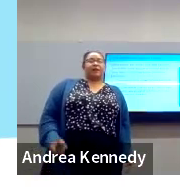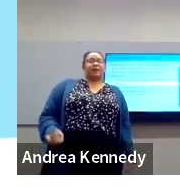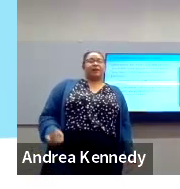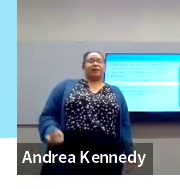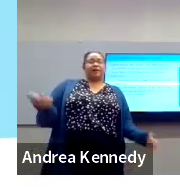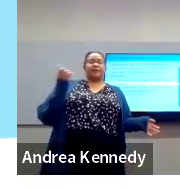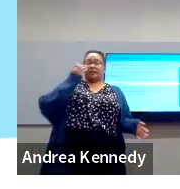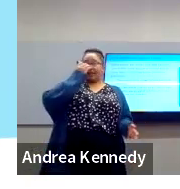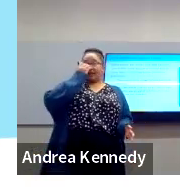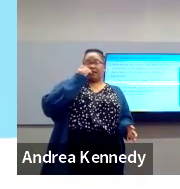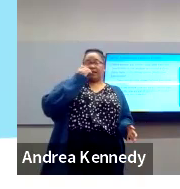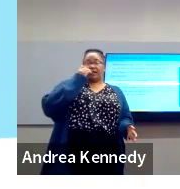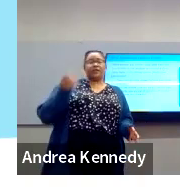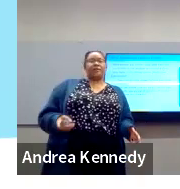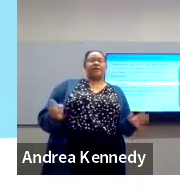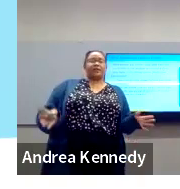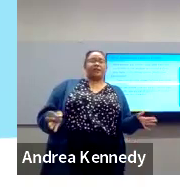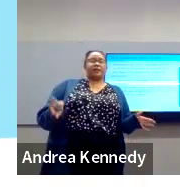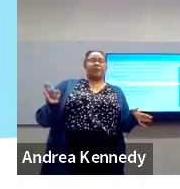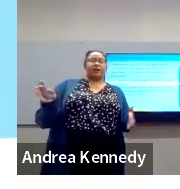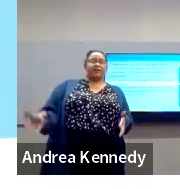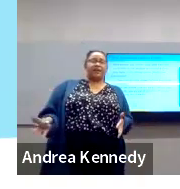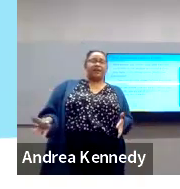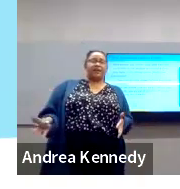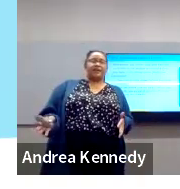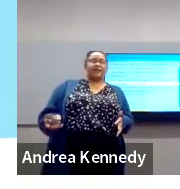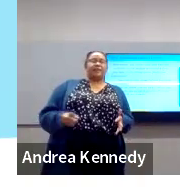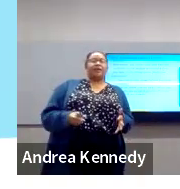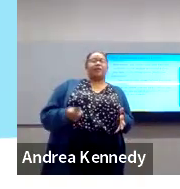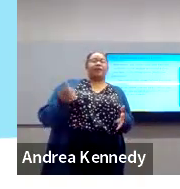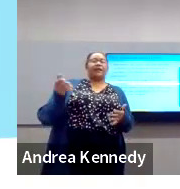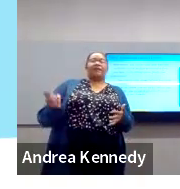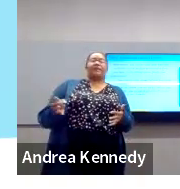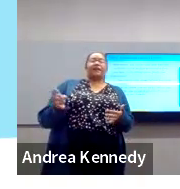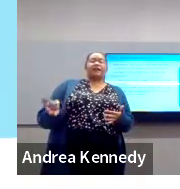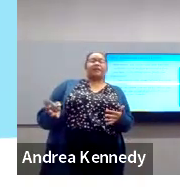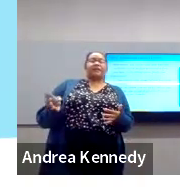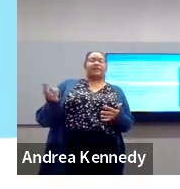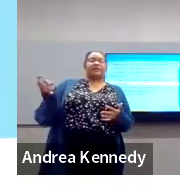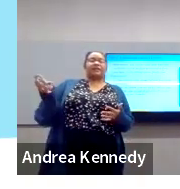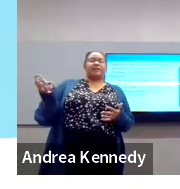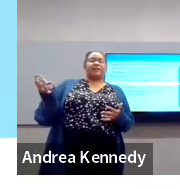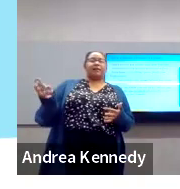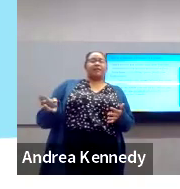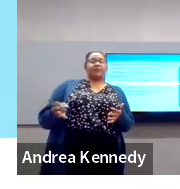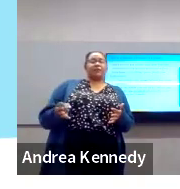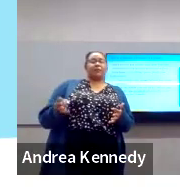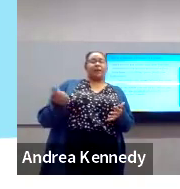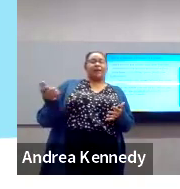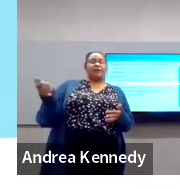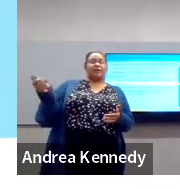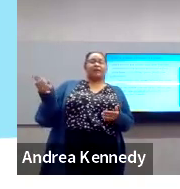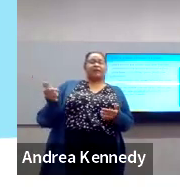So first we're going to talk about the utility adjustment petition process. So many of the tenants here in